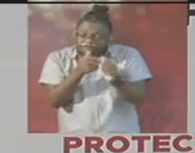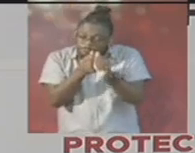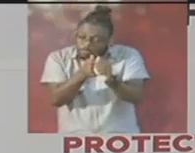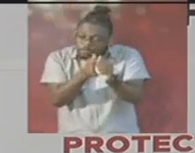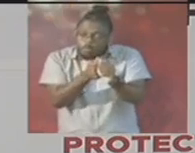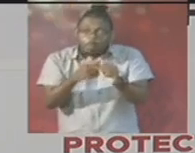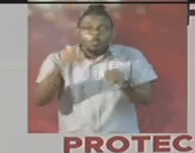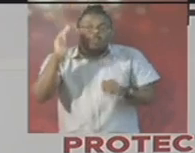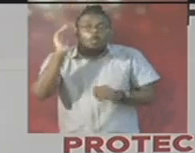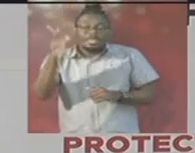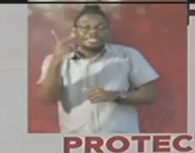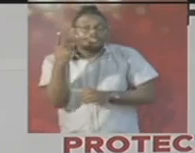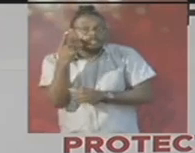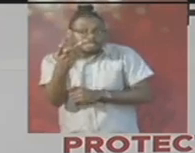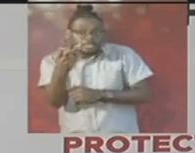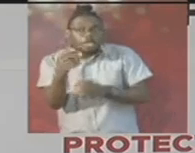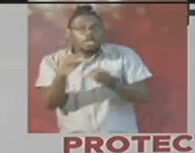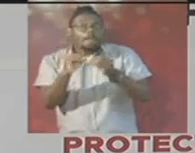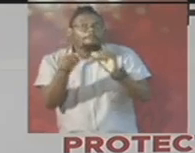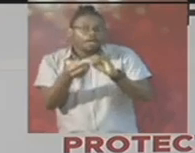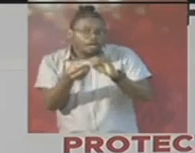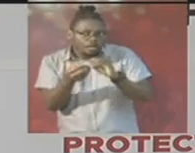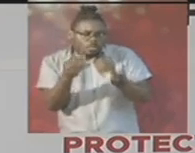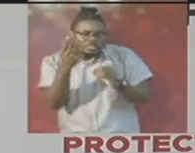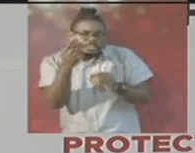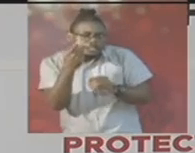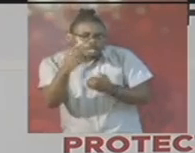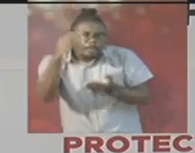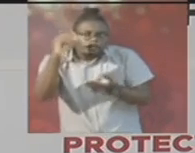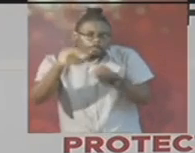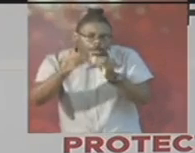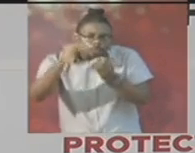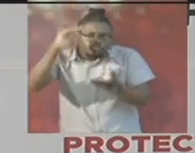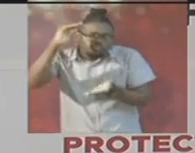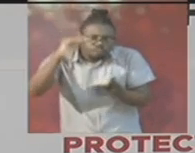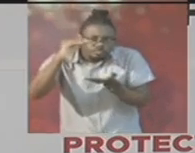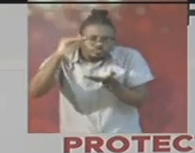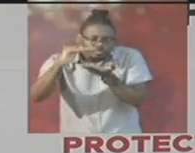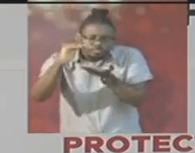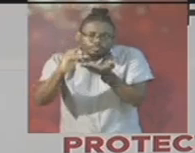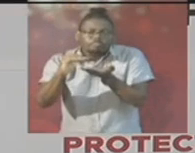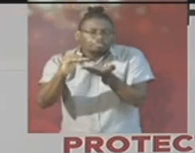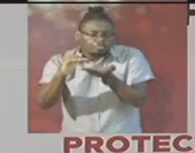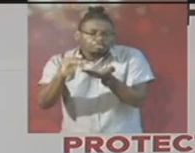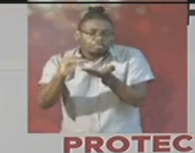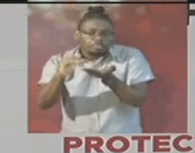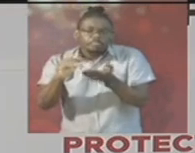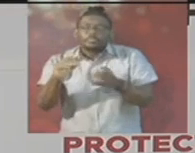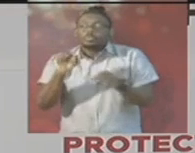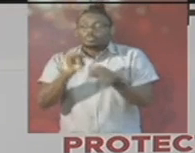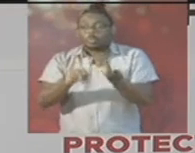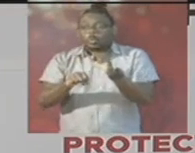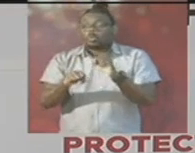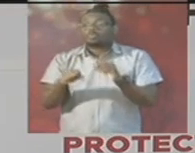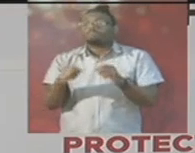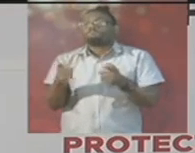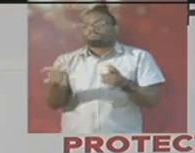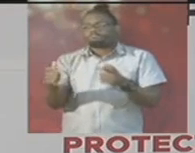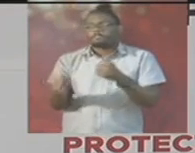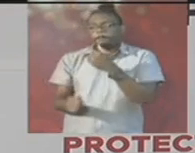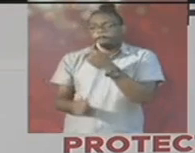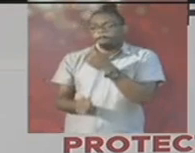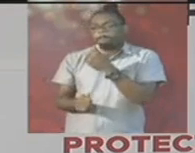figures lower significantly, so that we don't endanger our healthcare